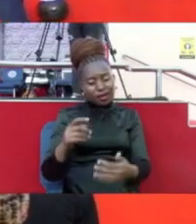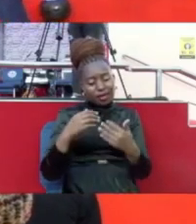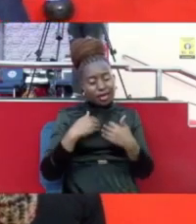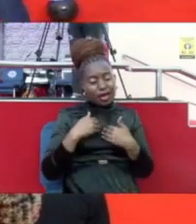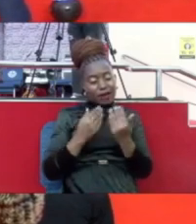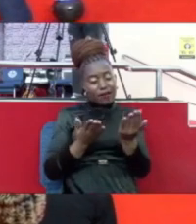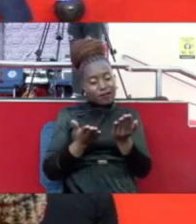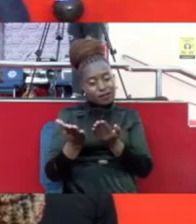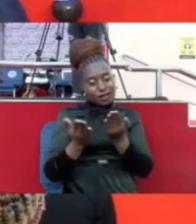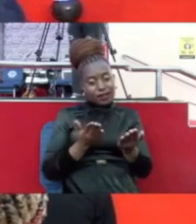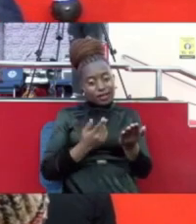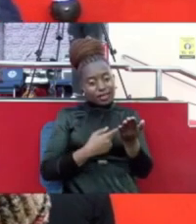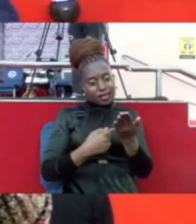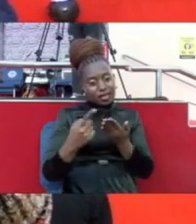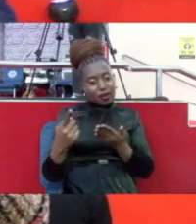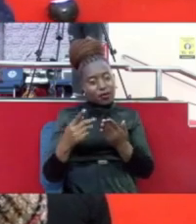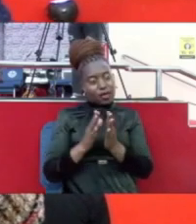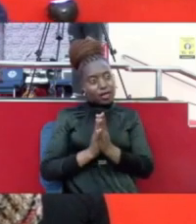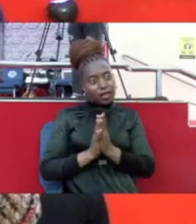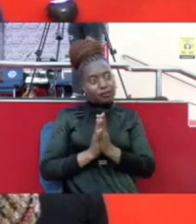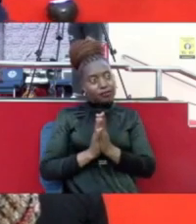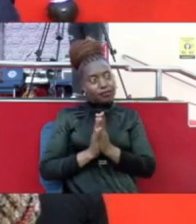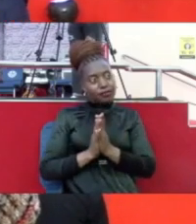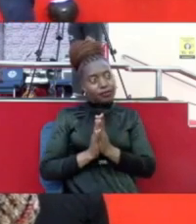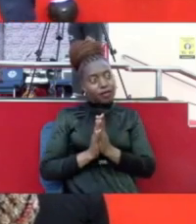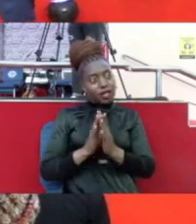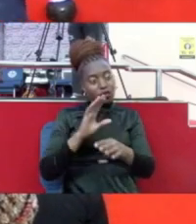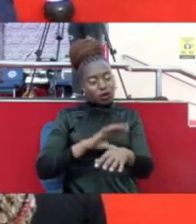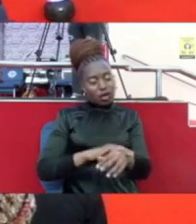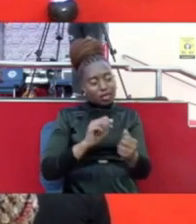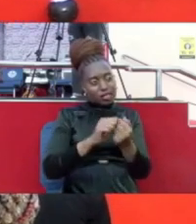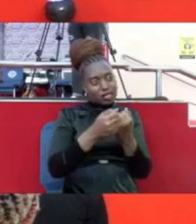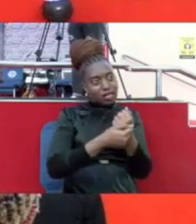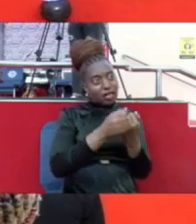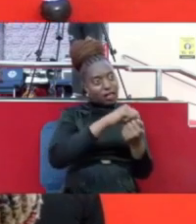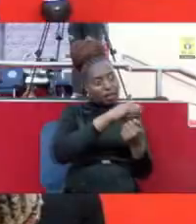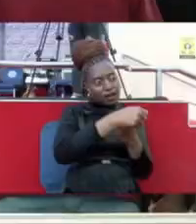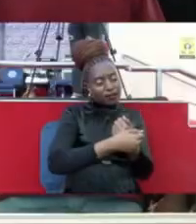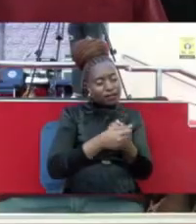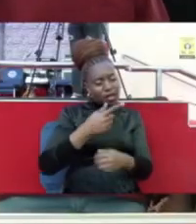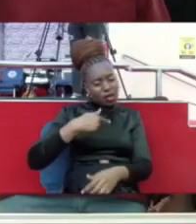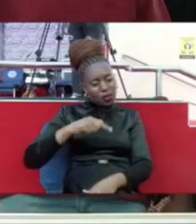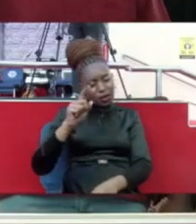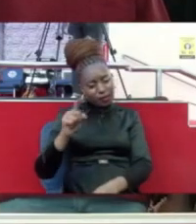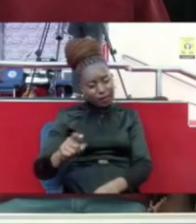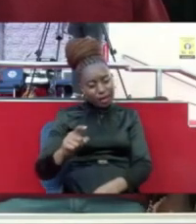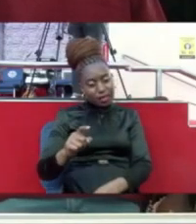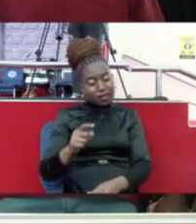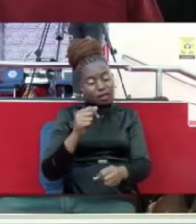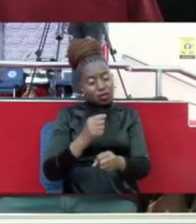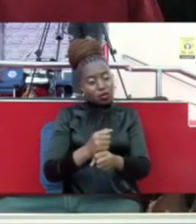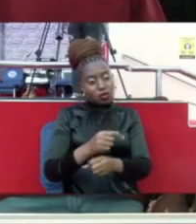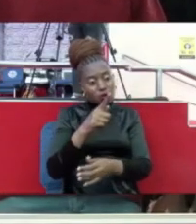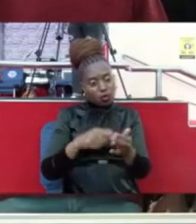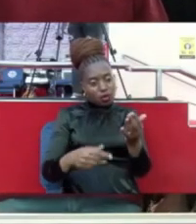to accommodate the lost that come, we're willing to do whatever it takes